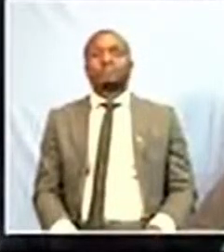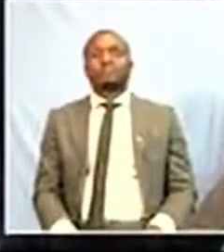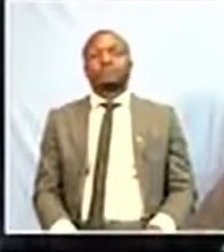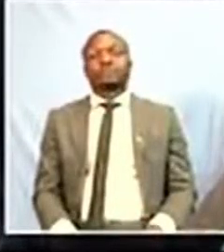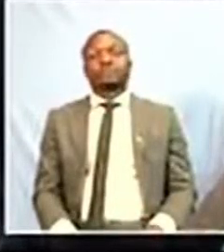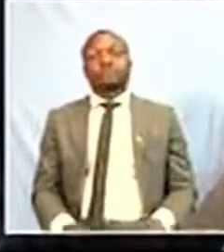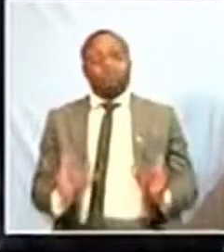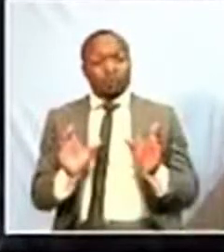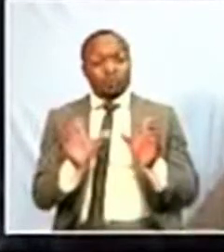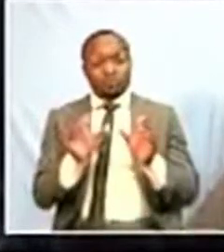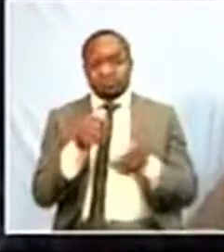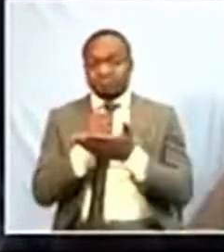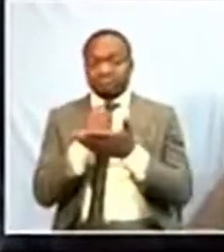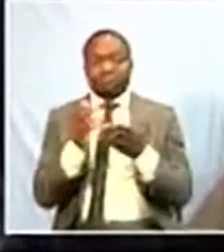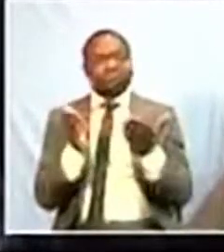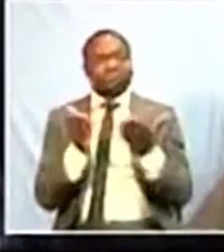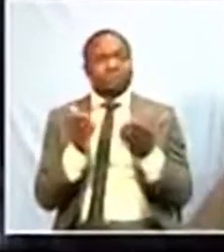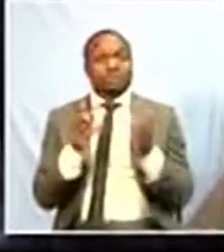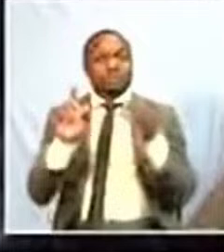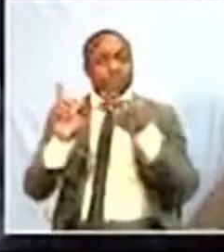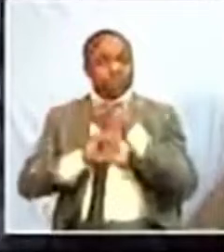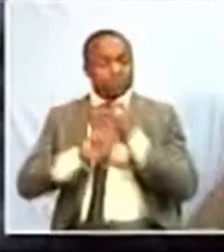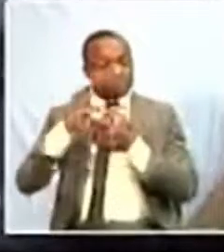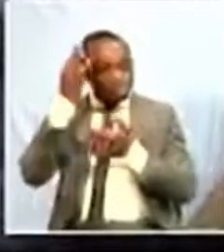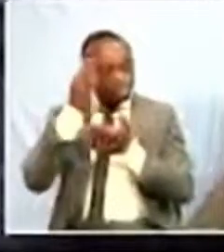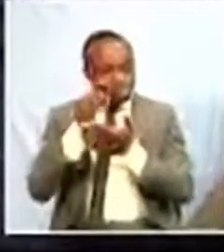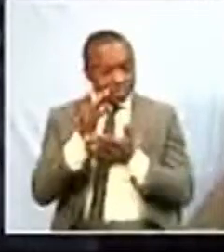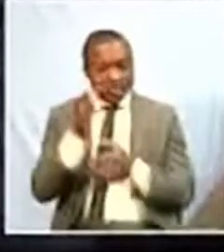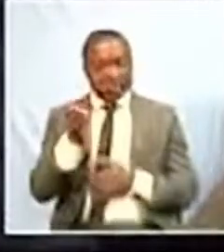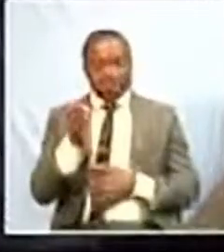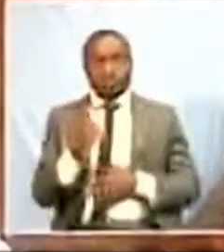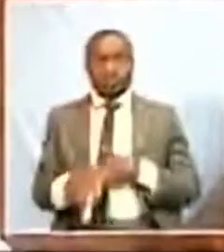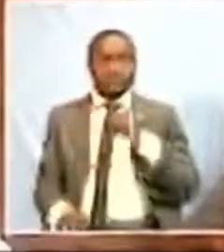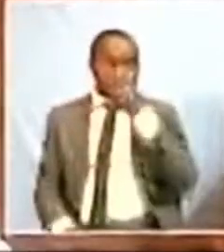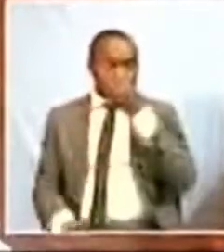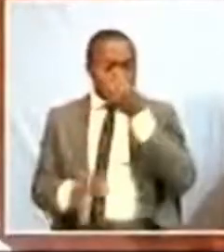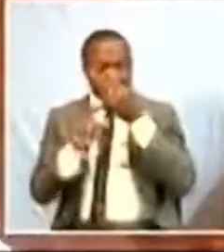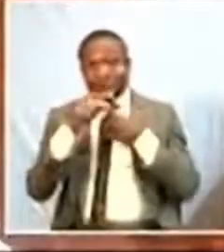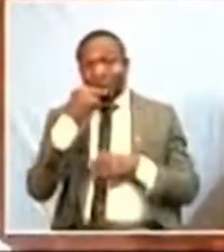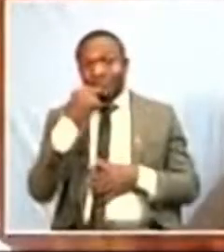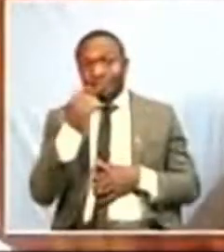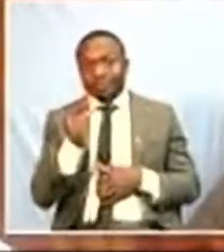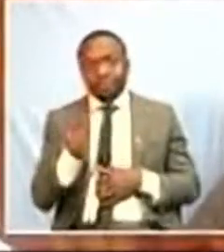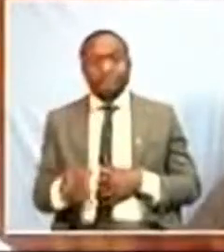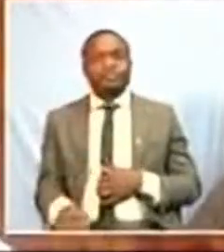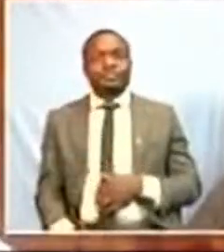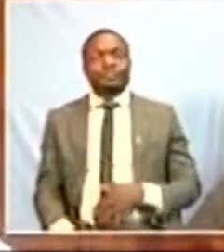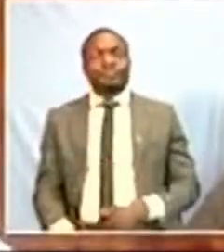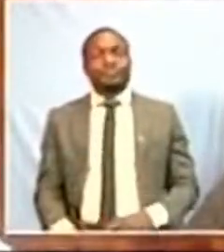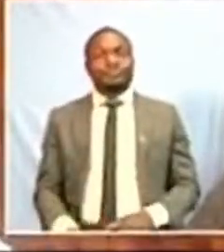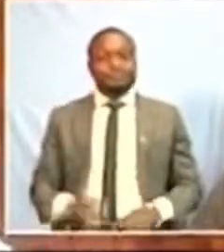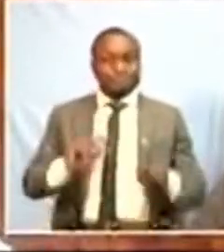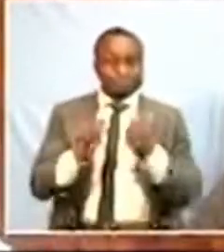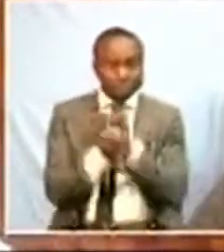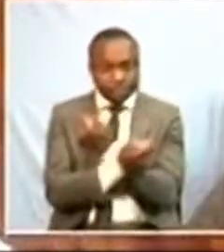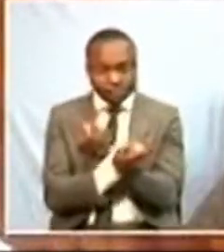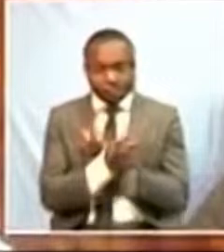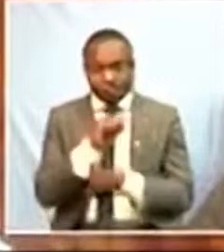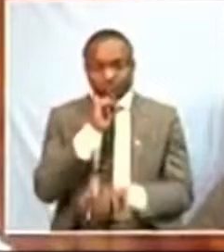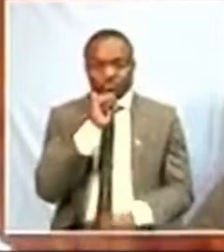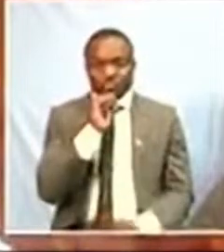be of help. Town clerk, are you confirming that the change was